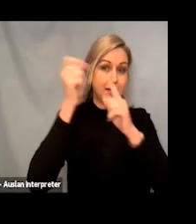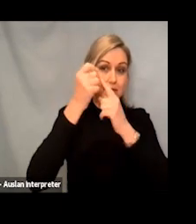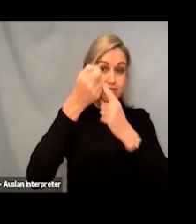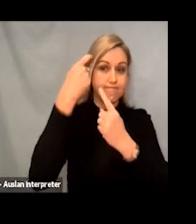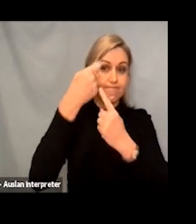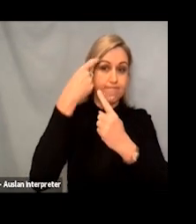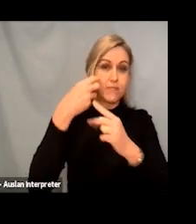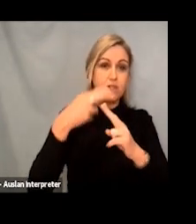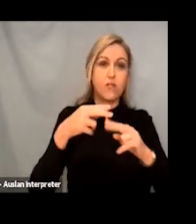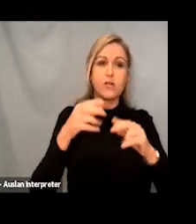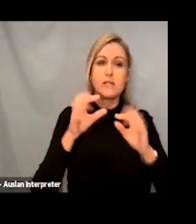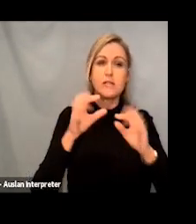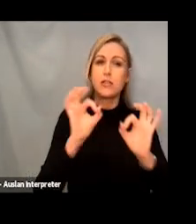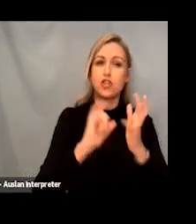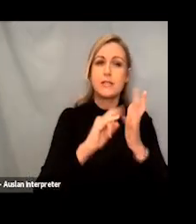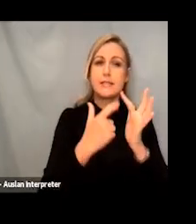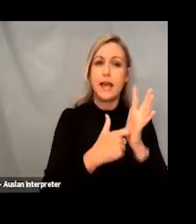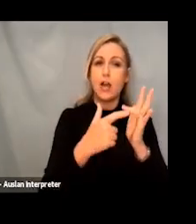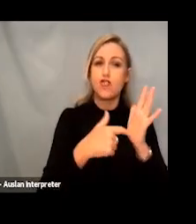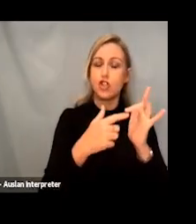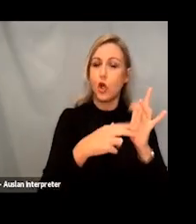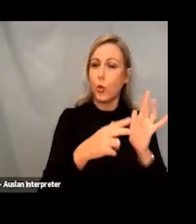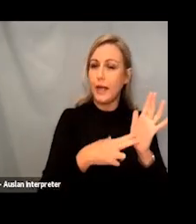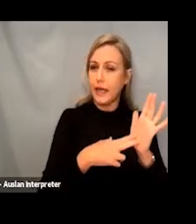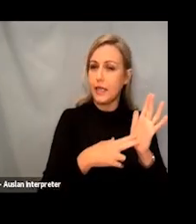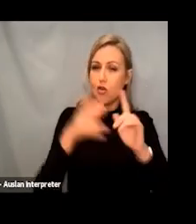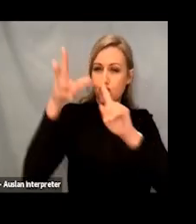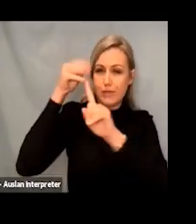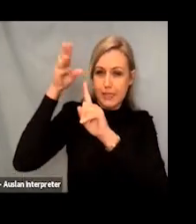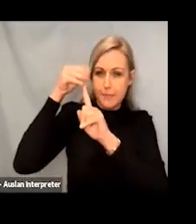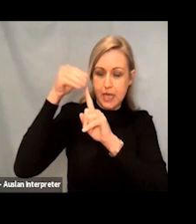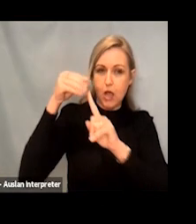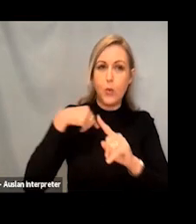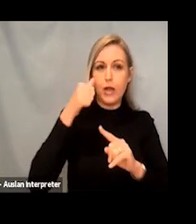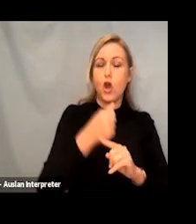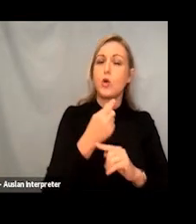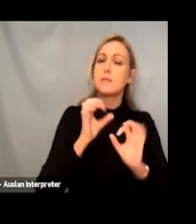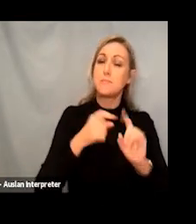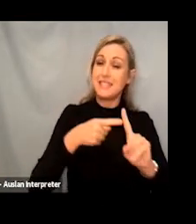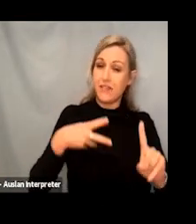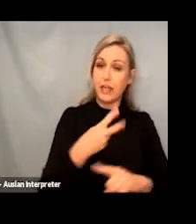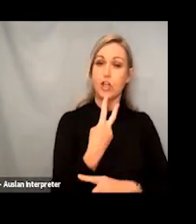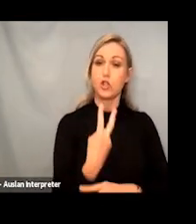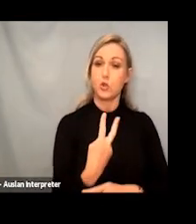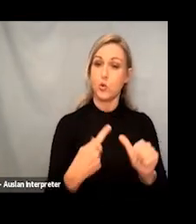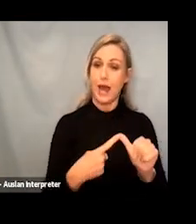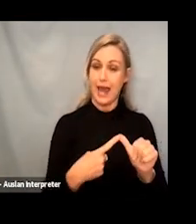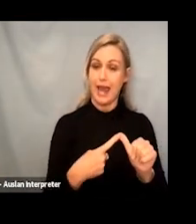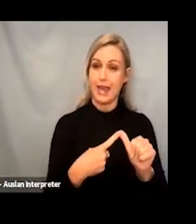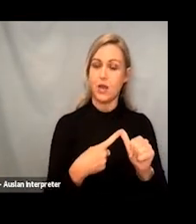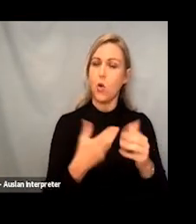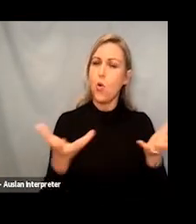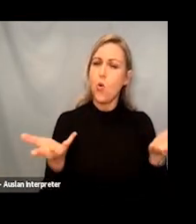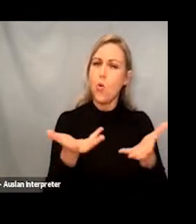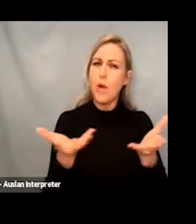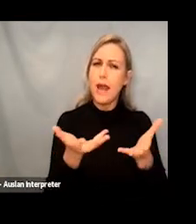certain serotonin receptor, and we know that to be the serotonin 2A receptor. Where is that